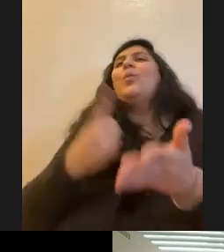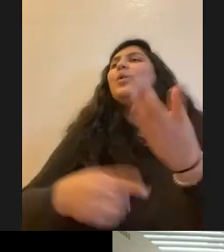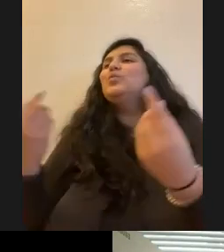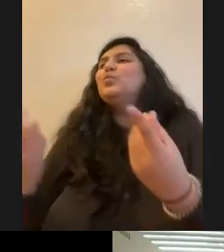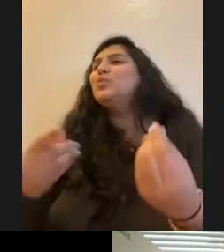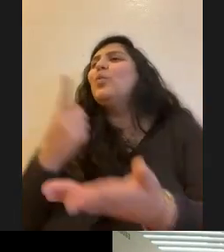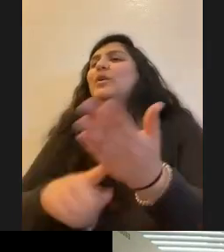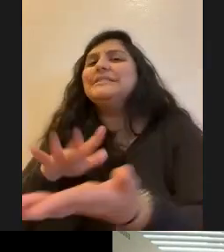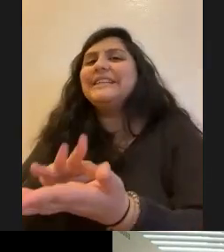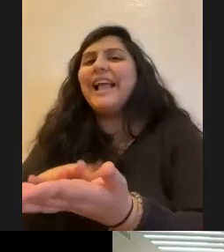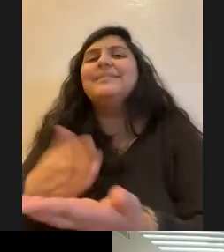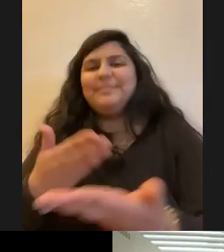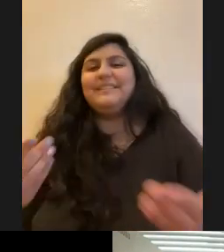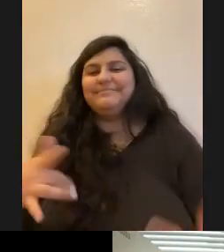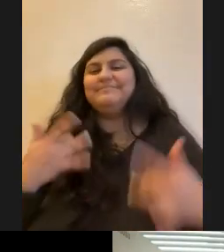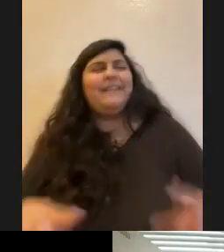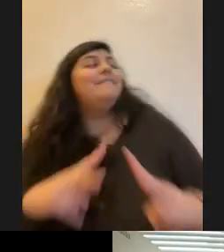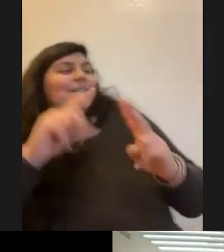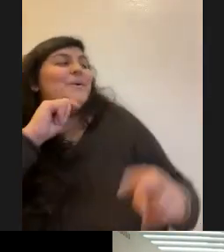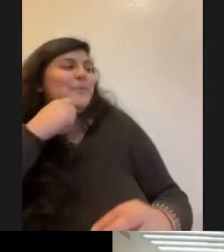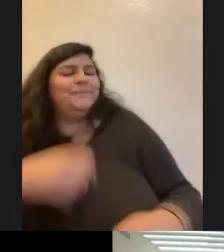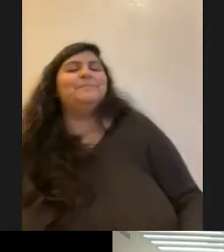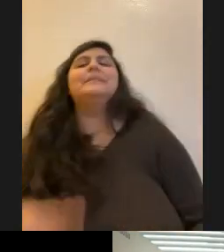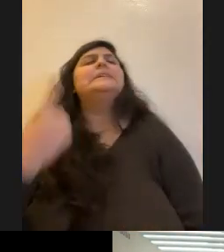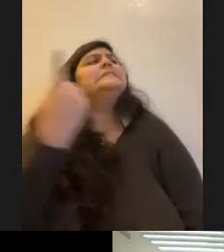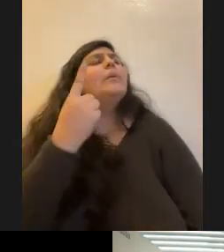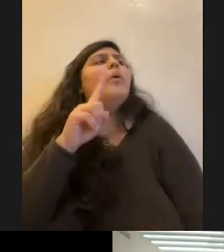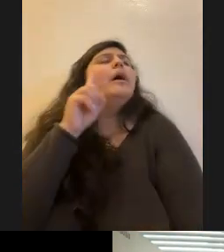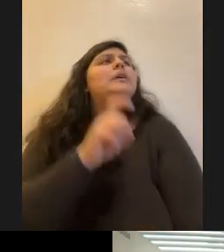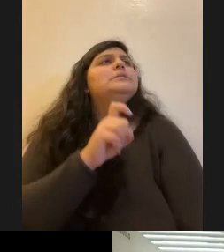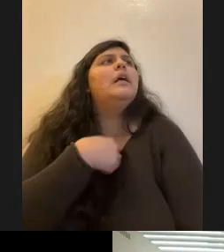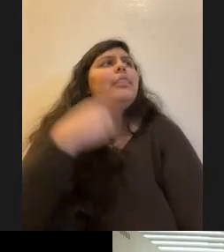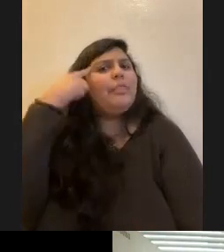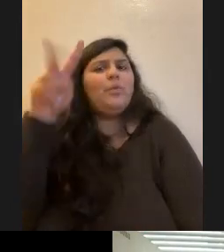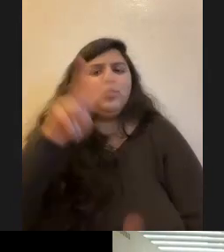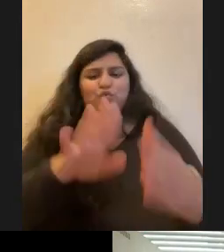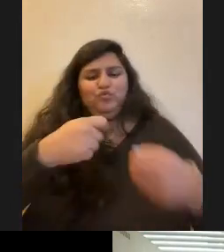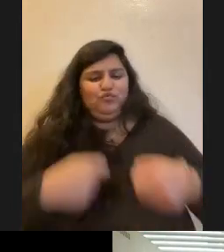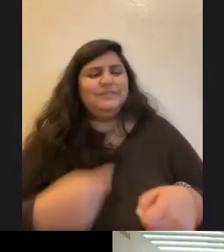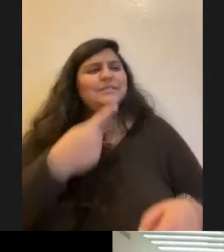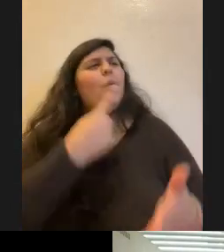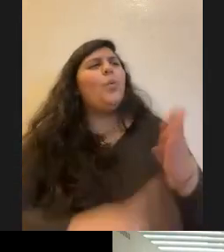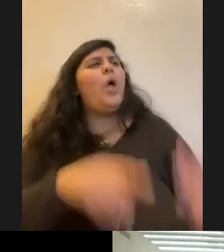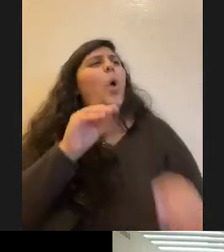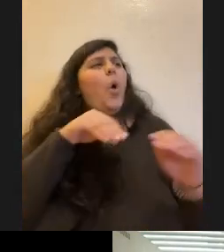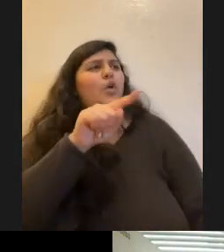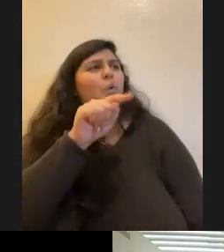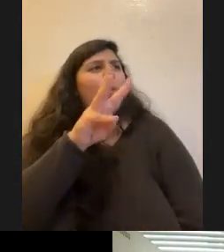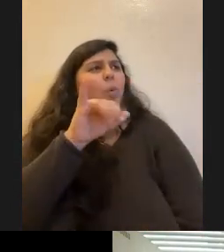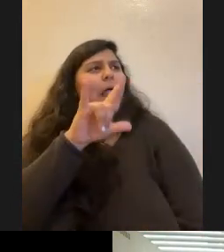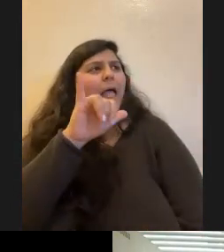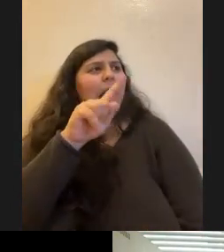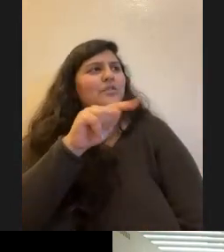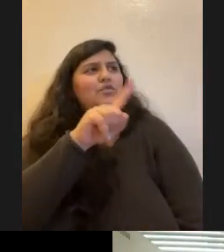is doing. Very cool. Someone asked, I think they read your shirt. What is the Ocean Twilight Zone? Is that like a place in the ocean? Is that